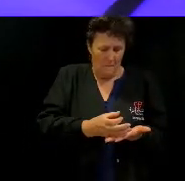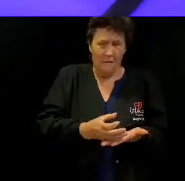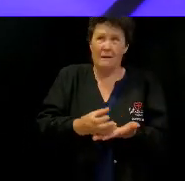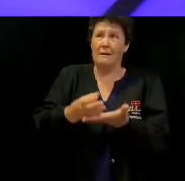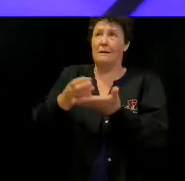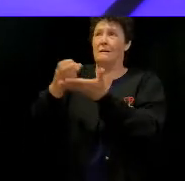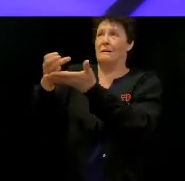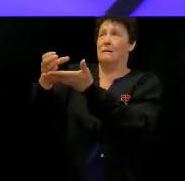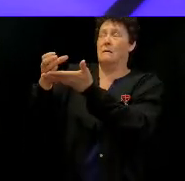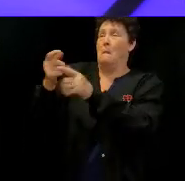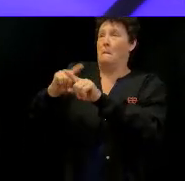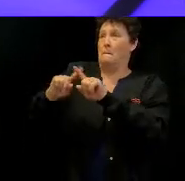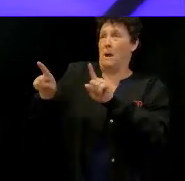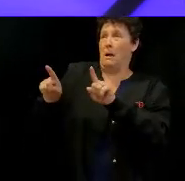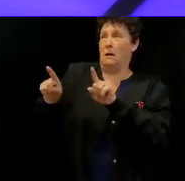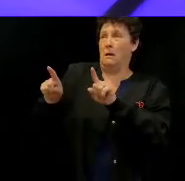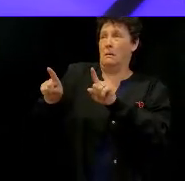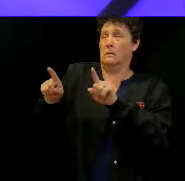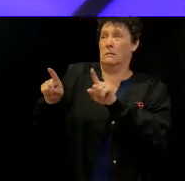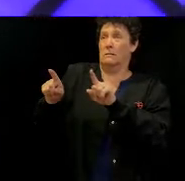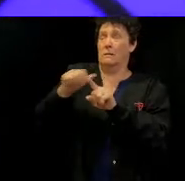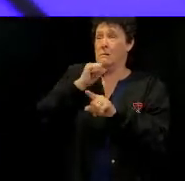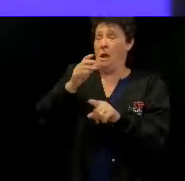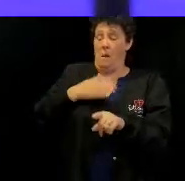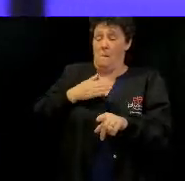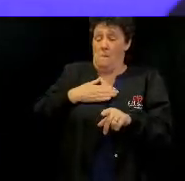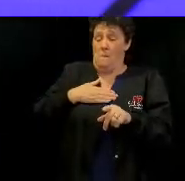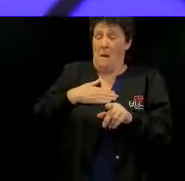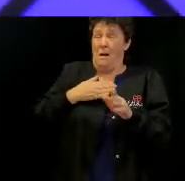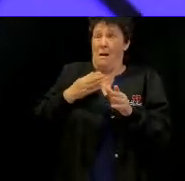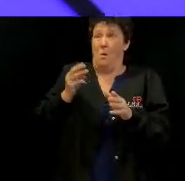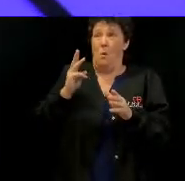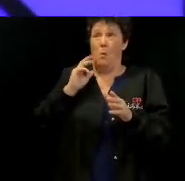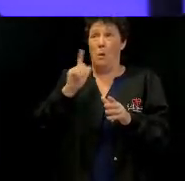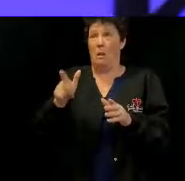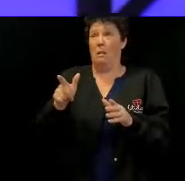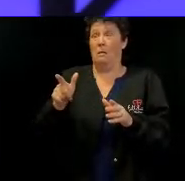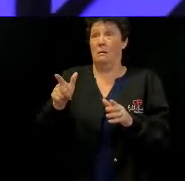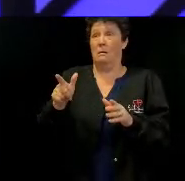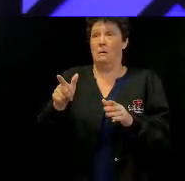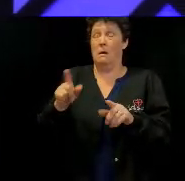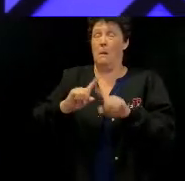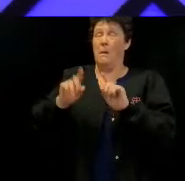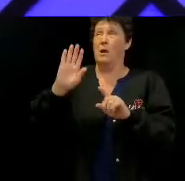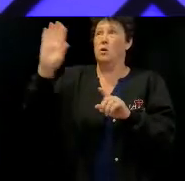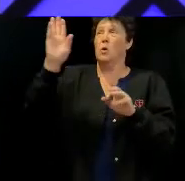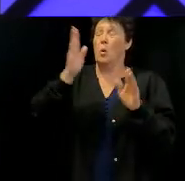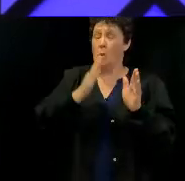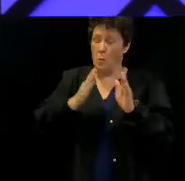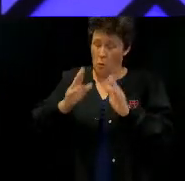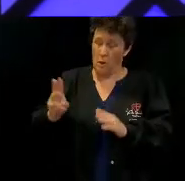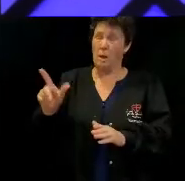what? Not what? Not my will, but your will be done.